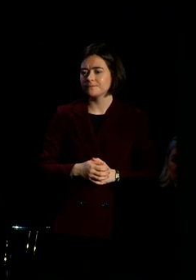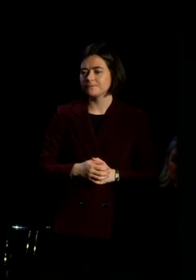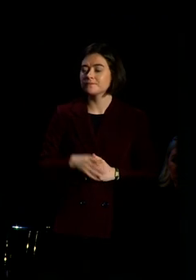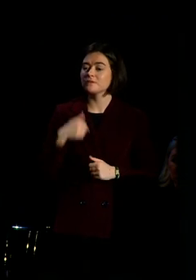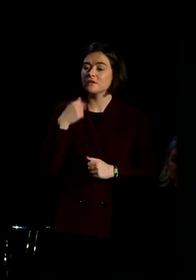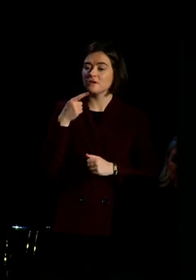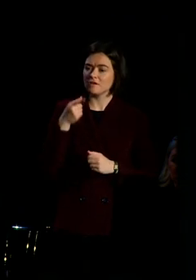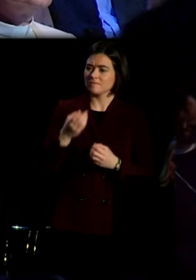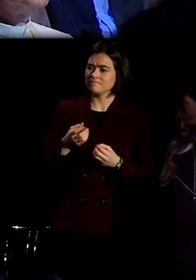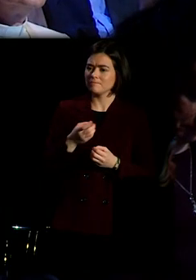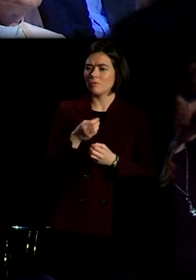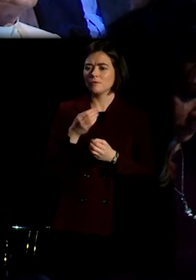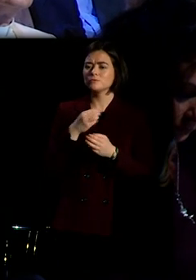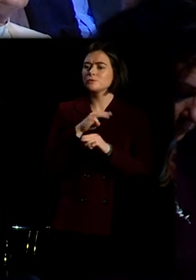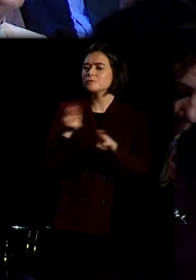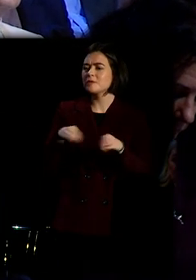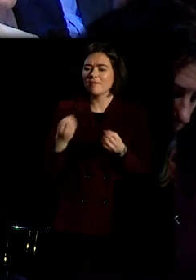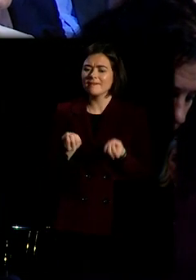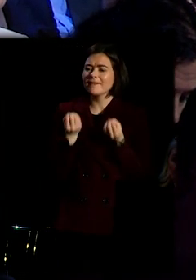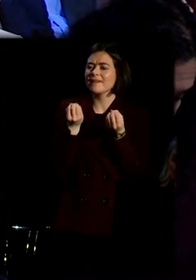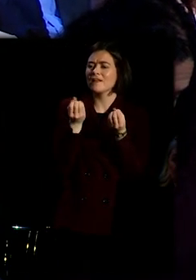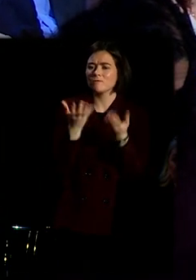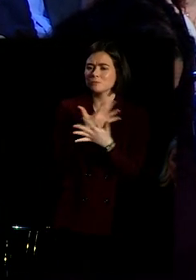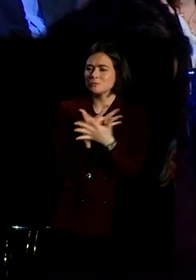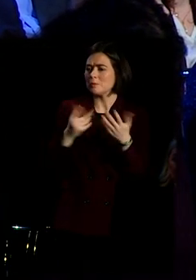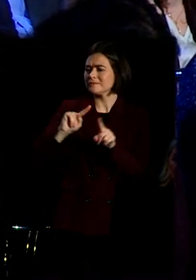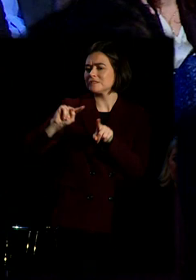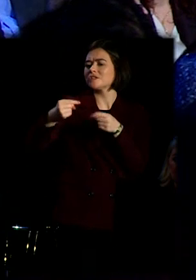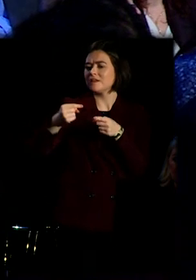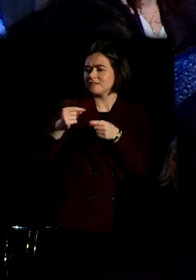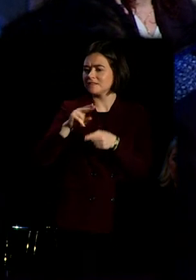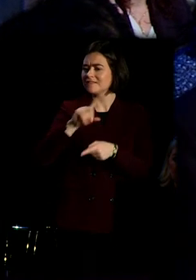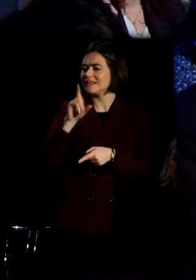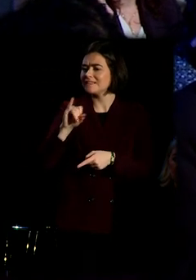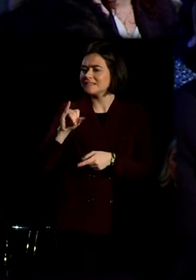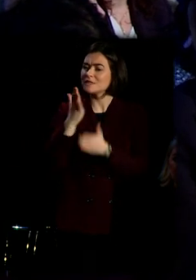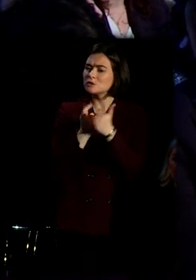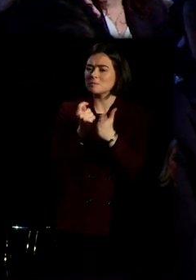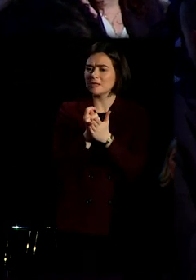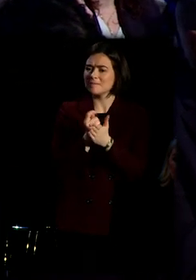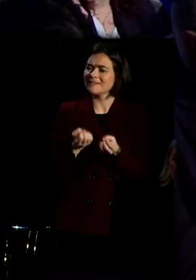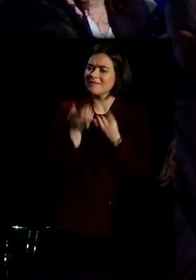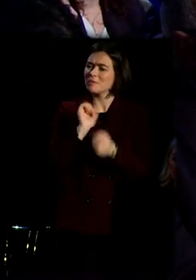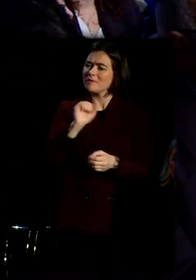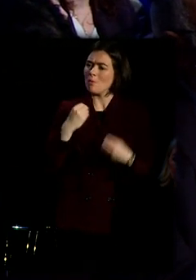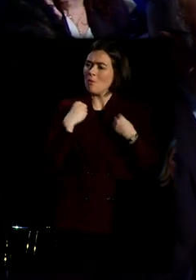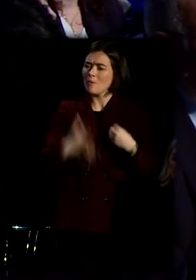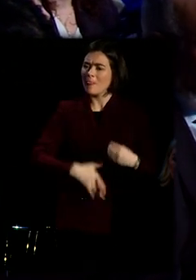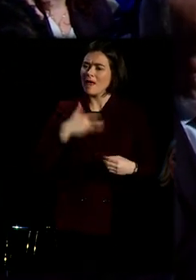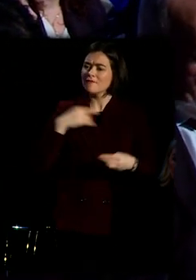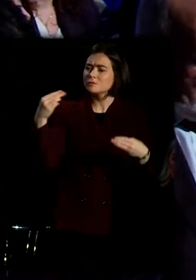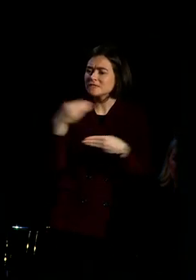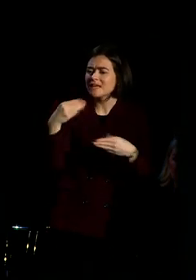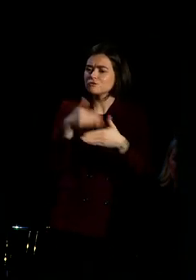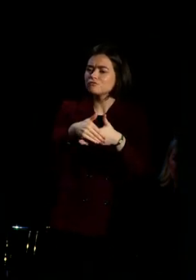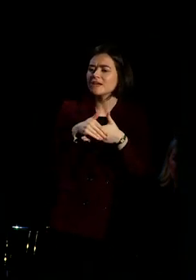The selfless sacrifices of those who defied the Nazis and sometimes gave their own lives to protect